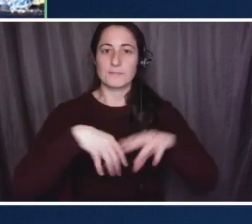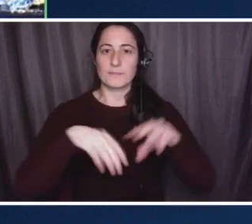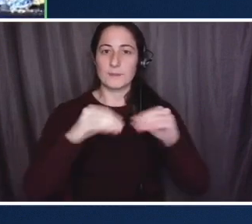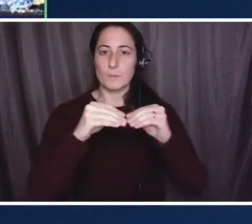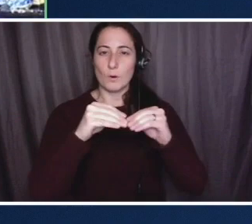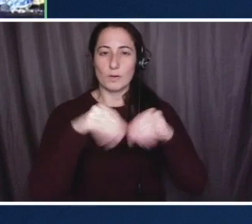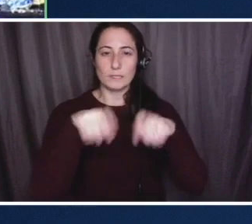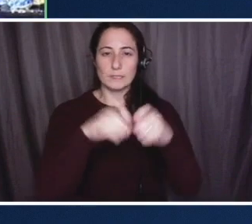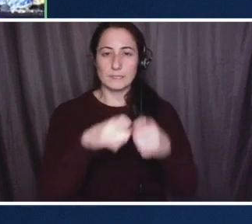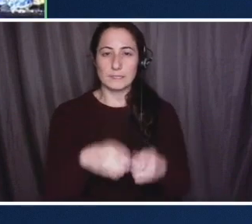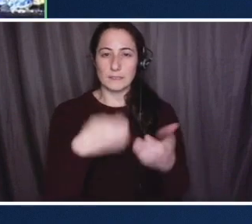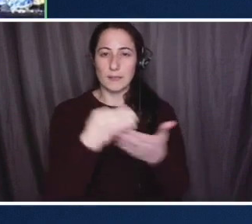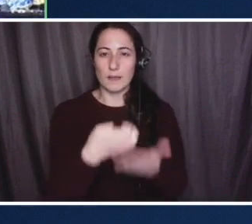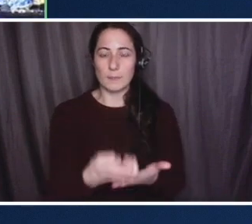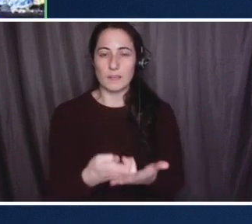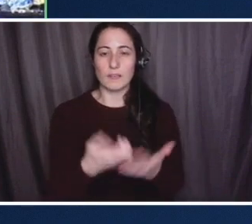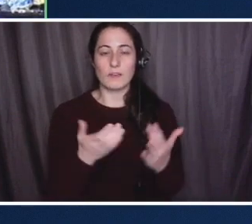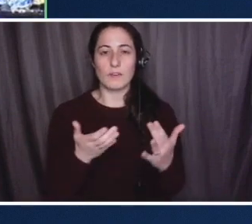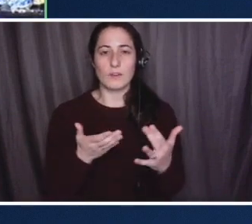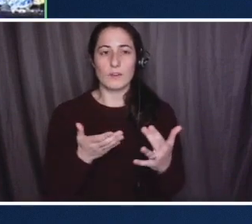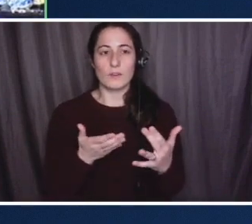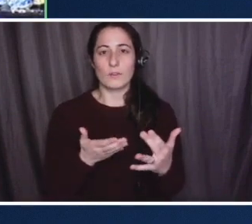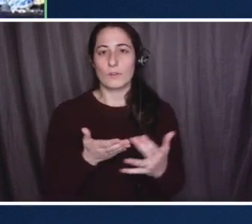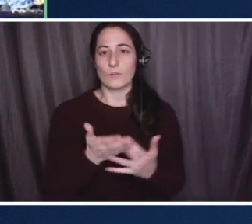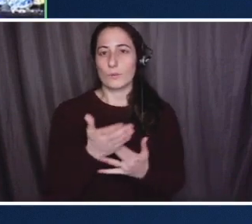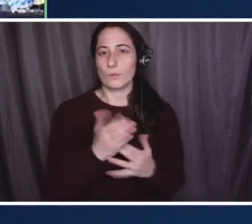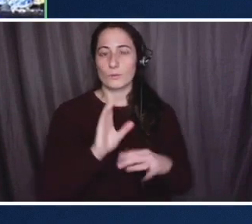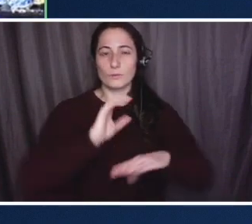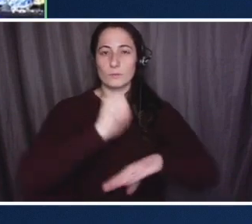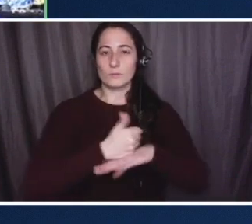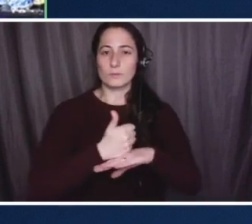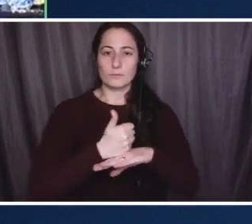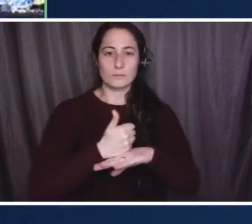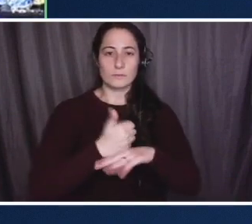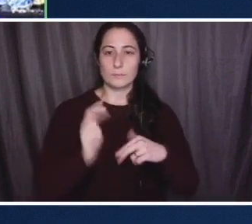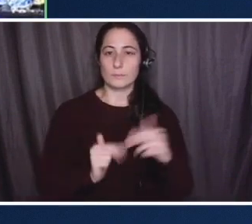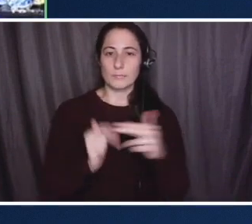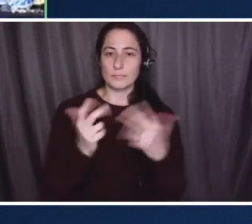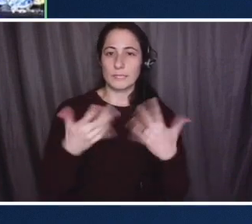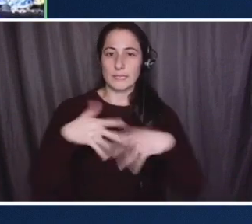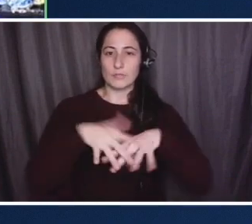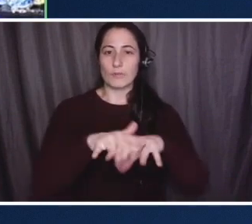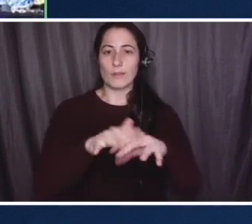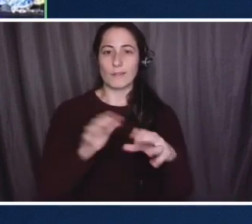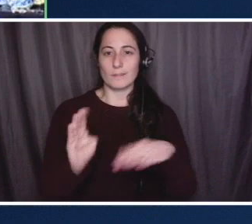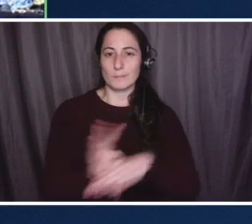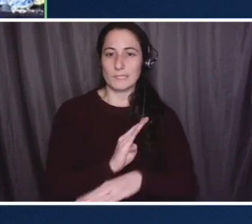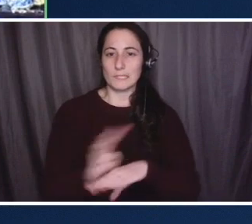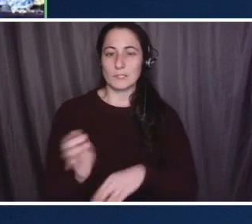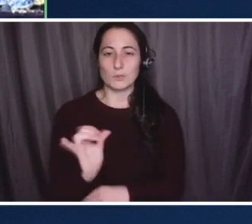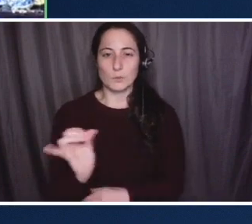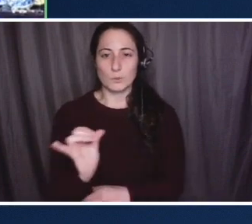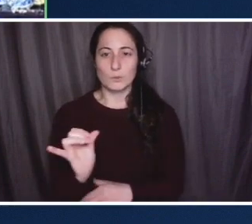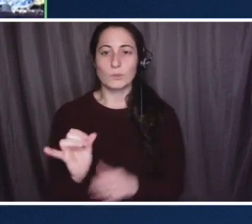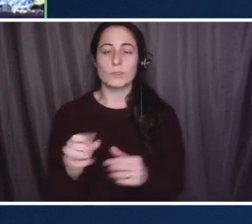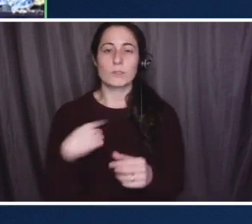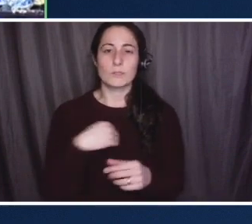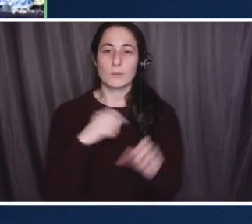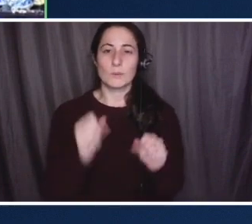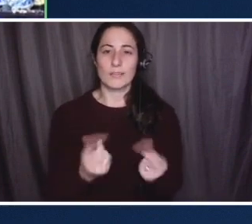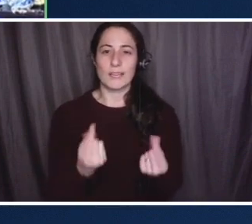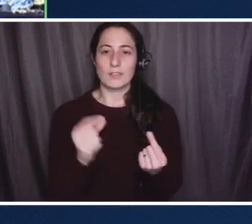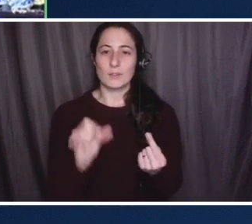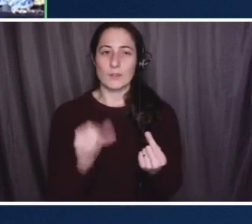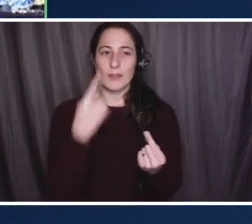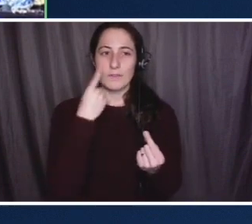you know, building integrity in business as well. And we can do that, for instance, for building